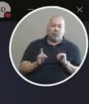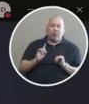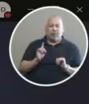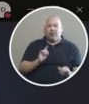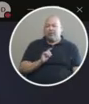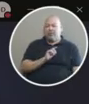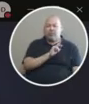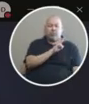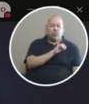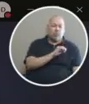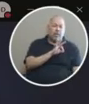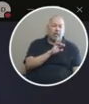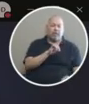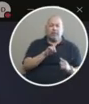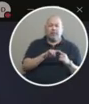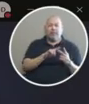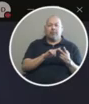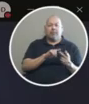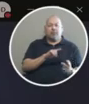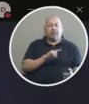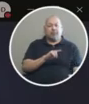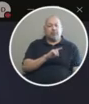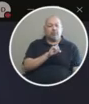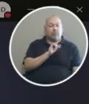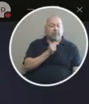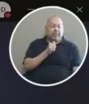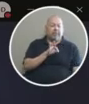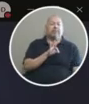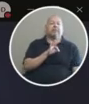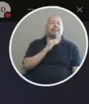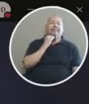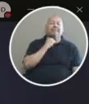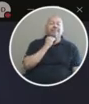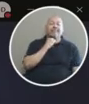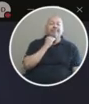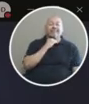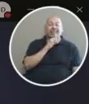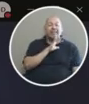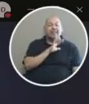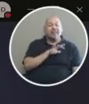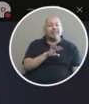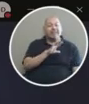between 2009 and this past year, 2019.